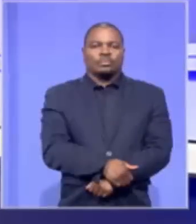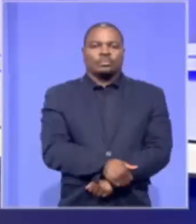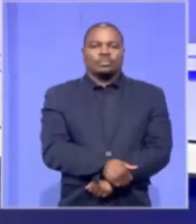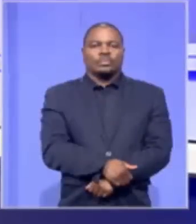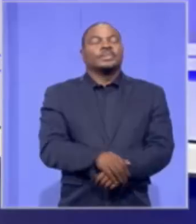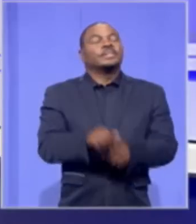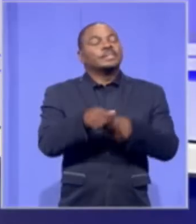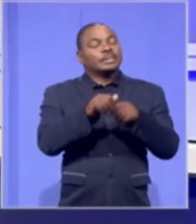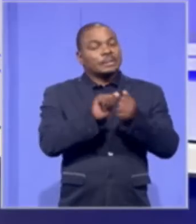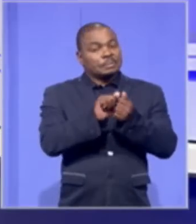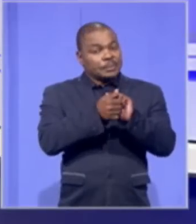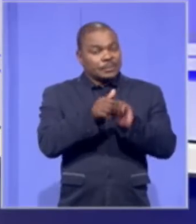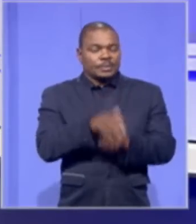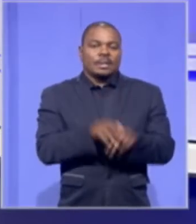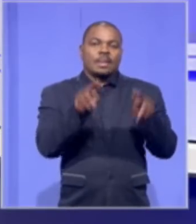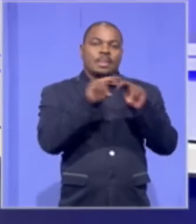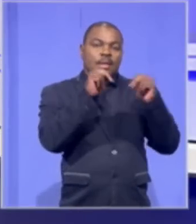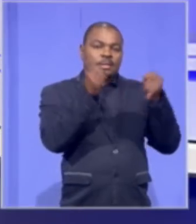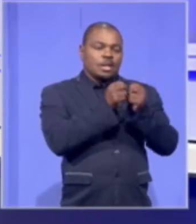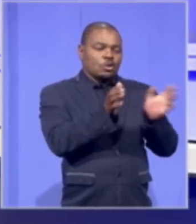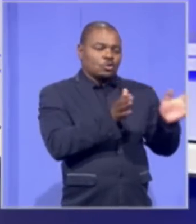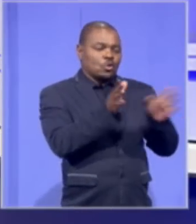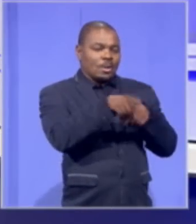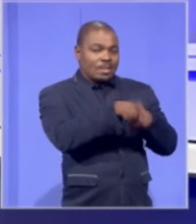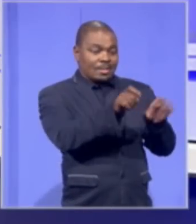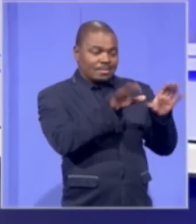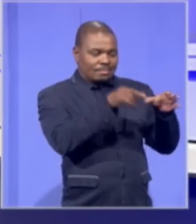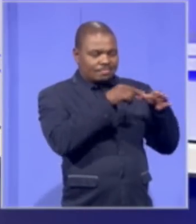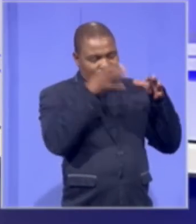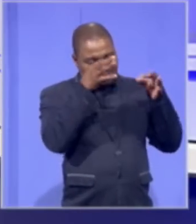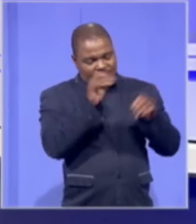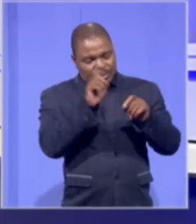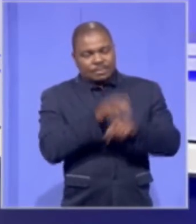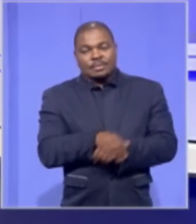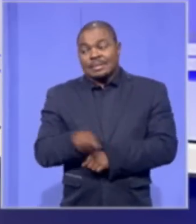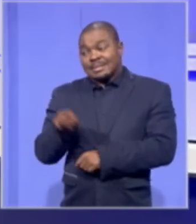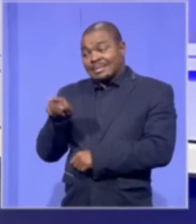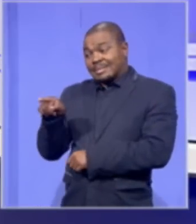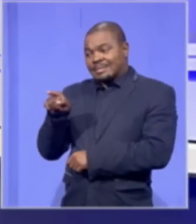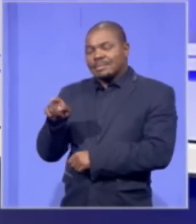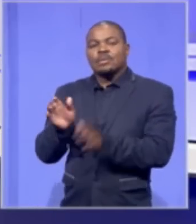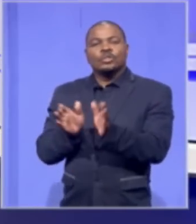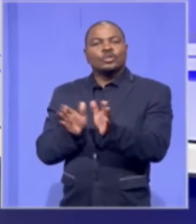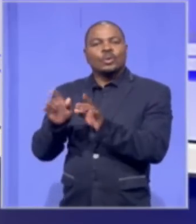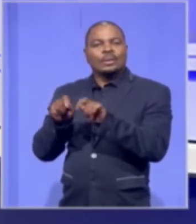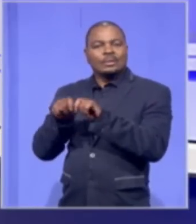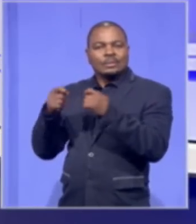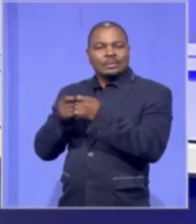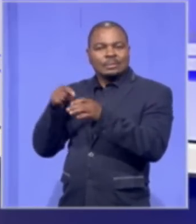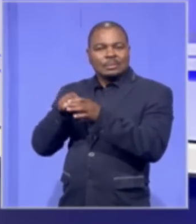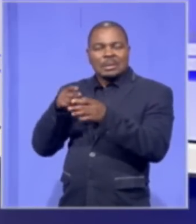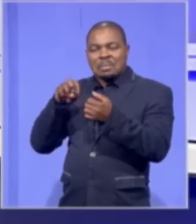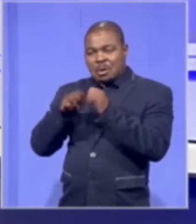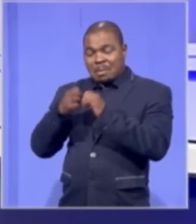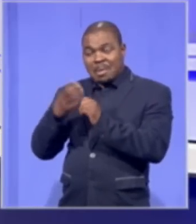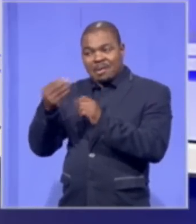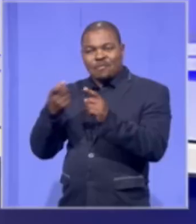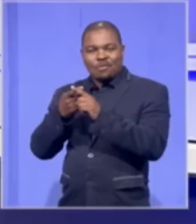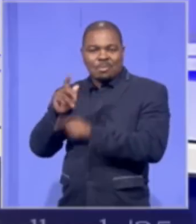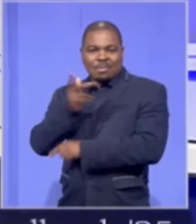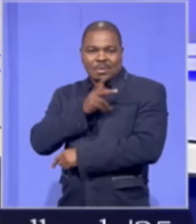Tša dipapadi, National Soccer League e tšere sephetho ka sehlopha sa kgwele ya maoto seo se lego mathateng sa